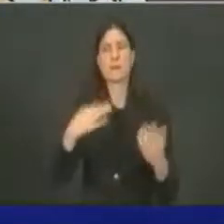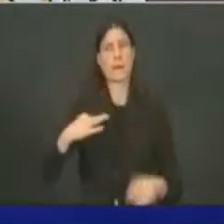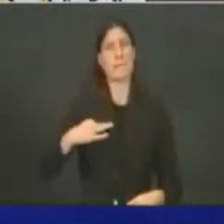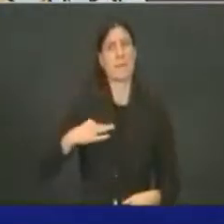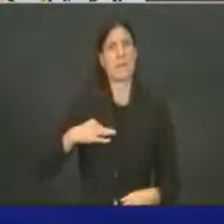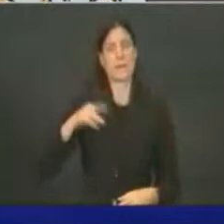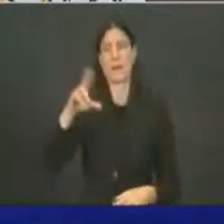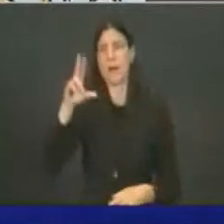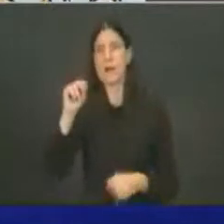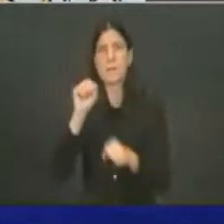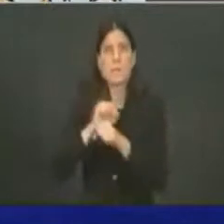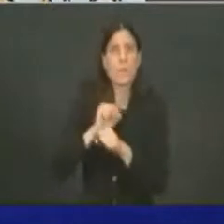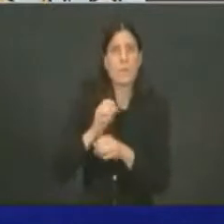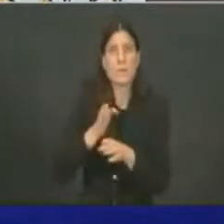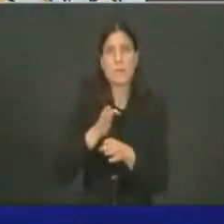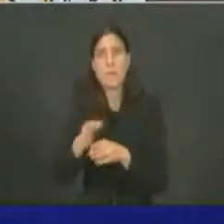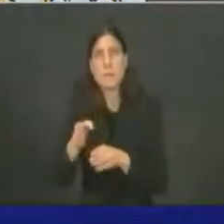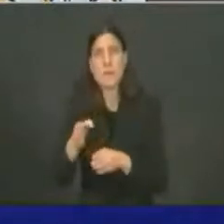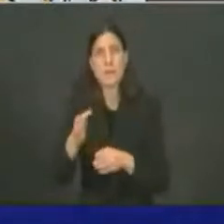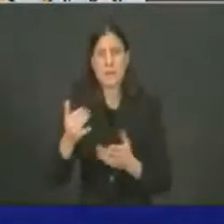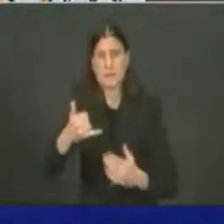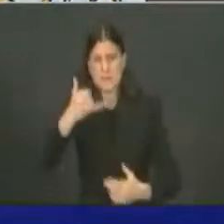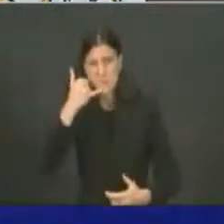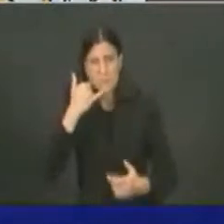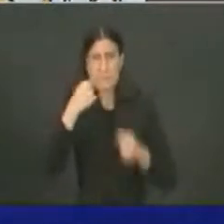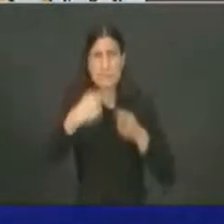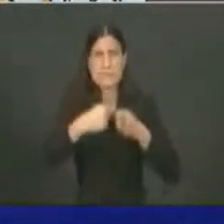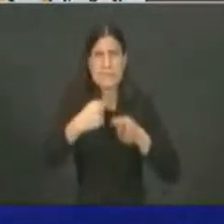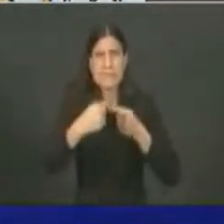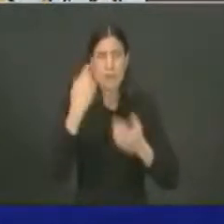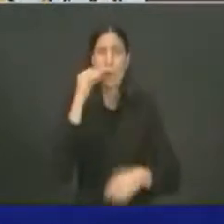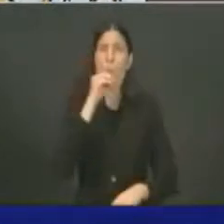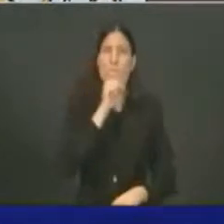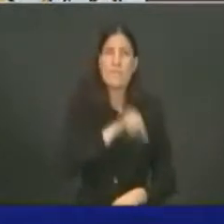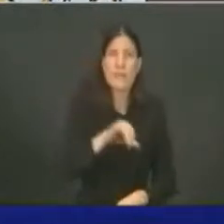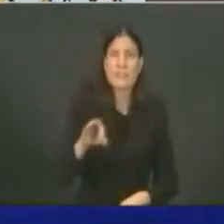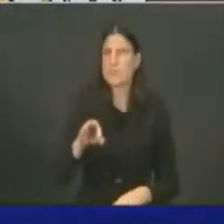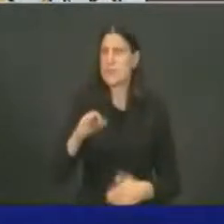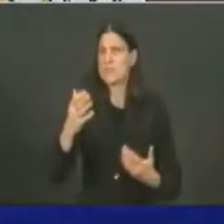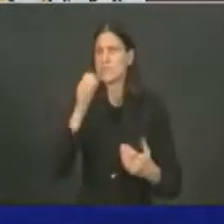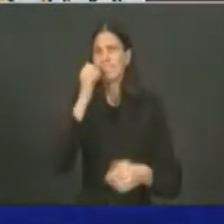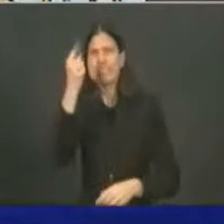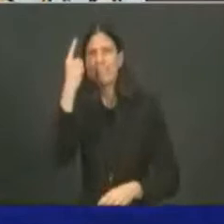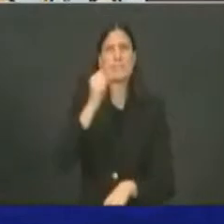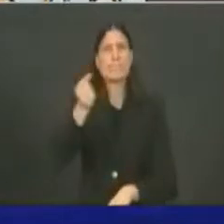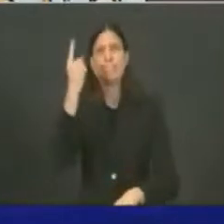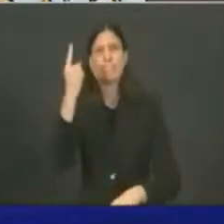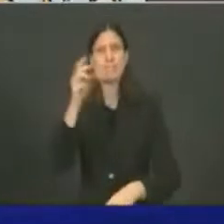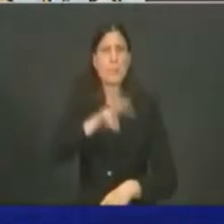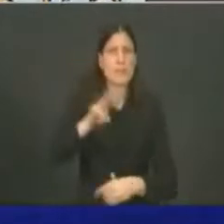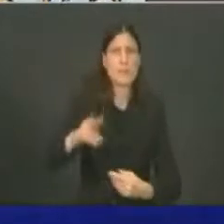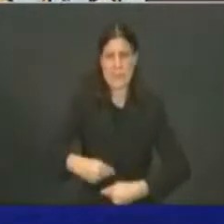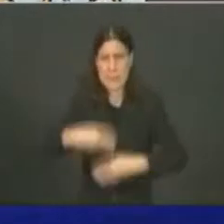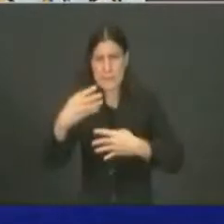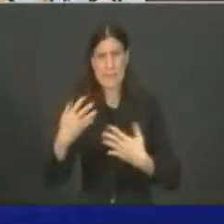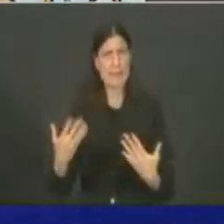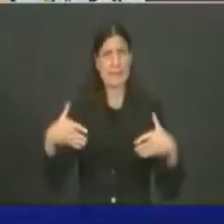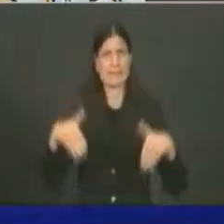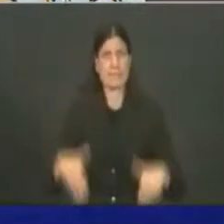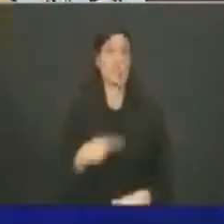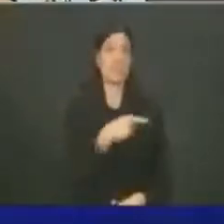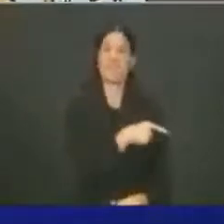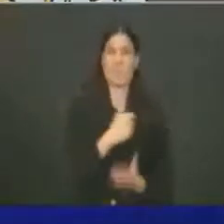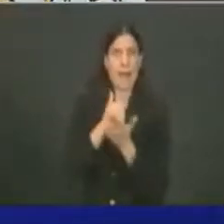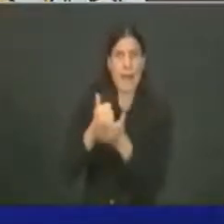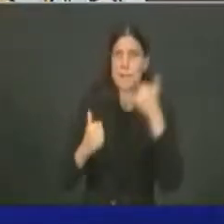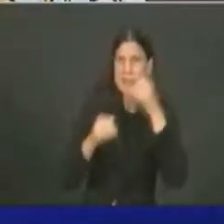hours so that person could get their unemployment check. I have to thank Mike Manning from the Rhode Island National Guard,